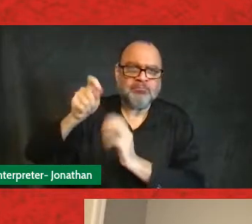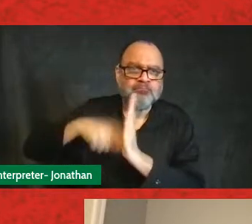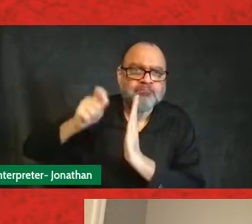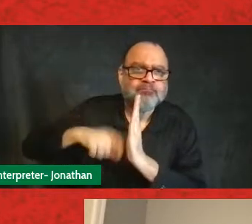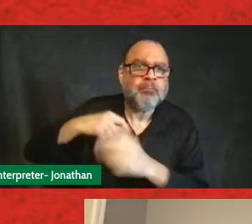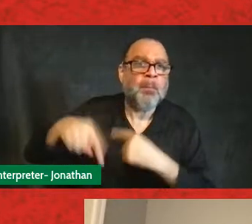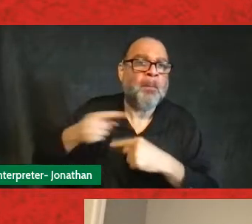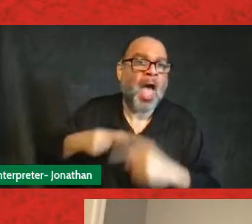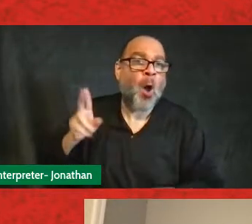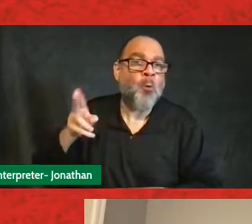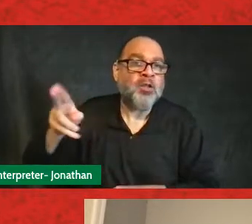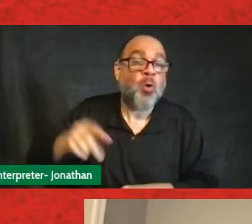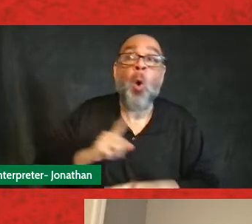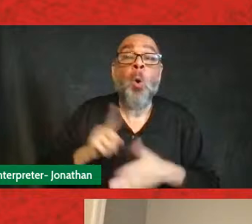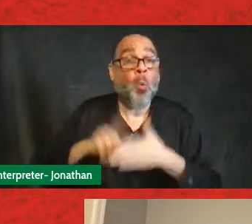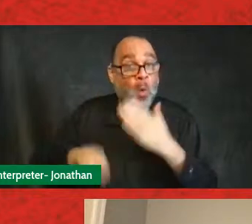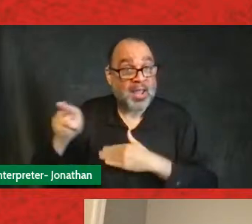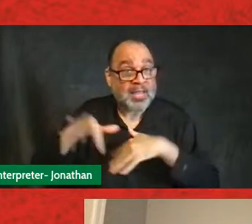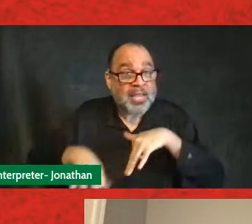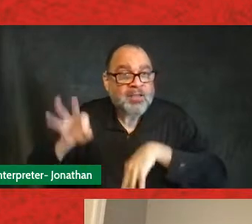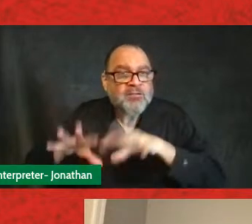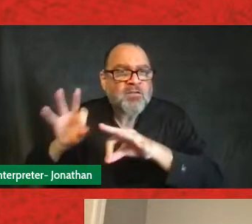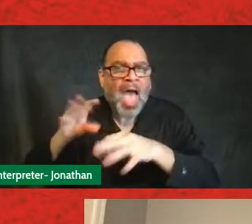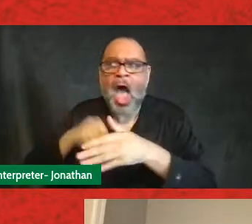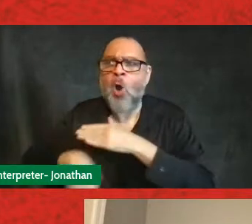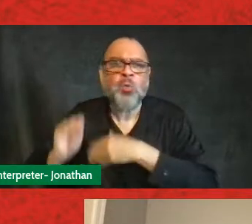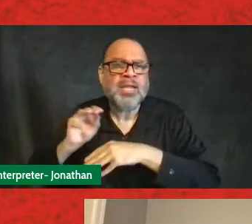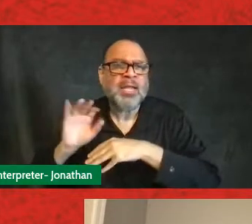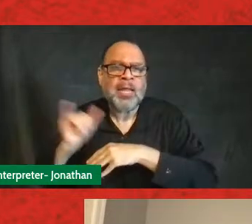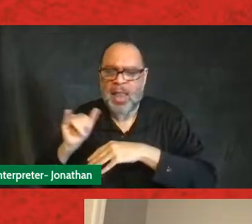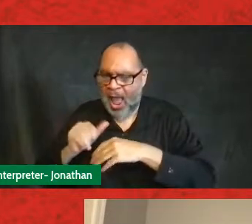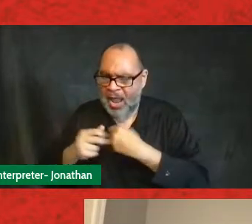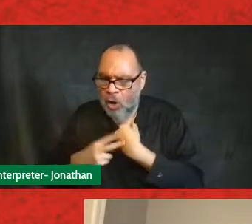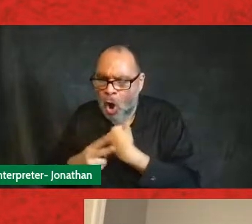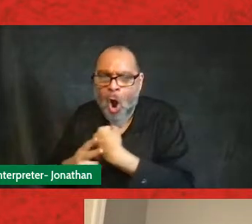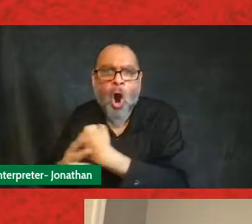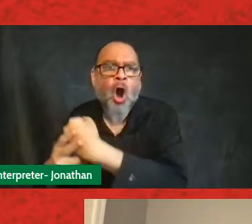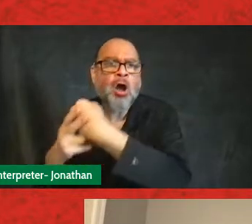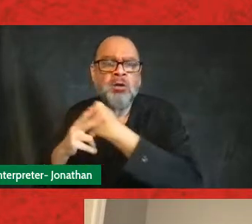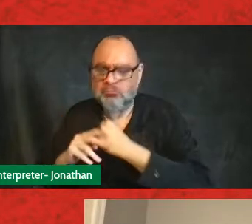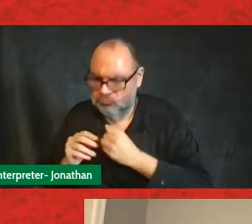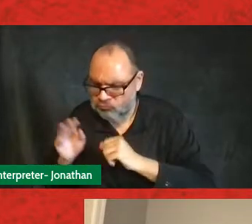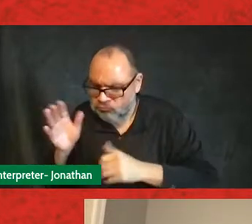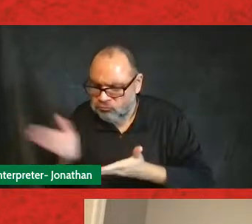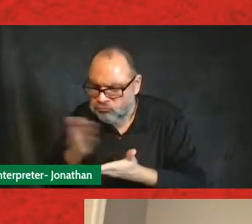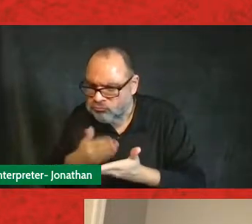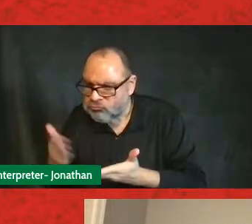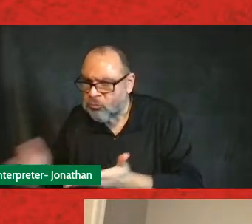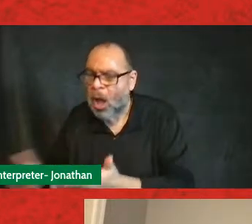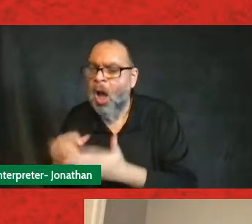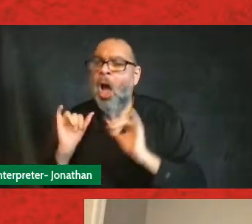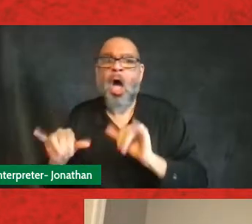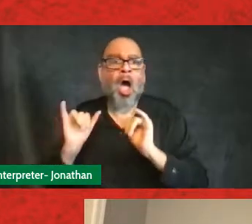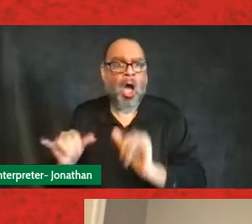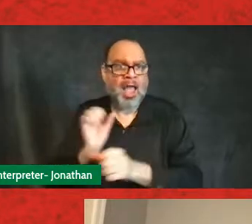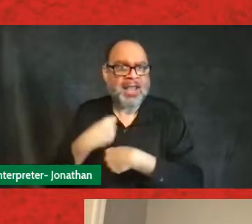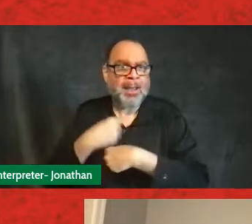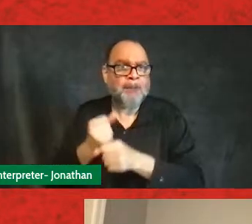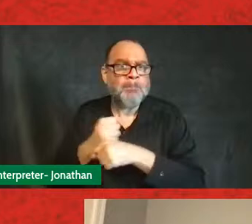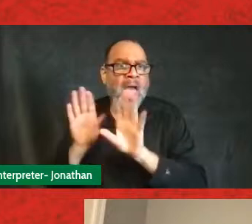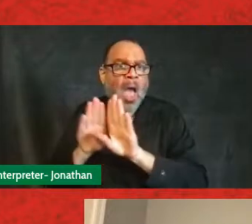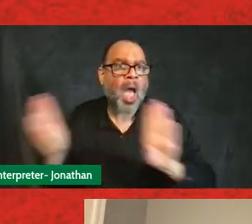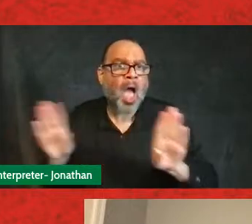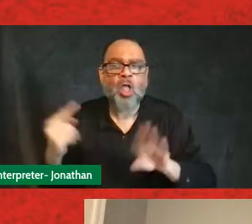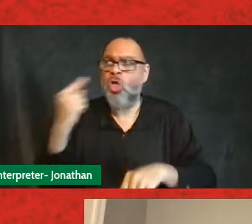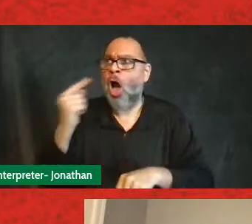When he found in the archive that Brown created this partition, he was like, oh my God, how horrible that is. A black man